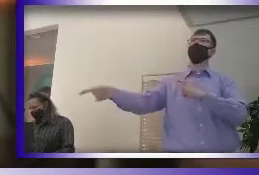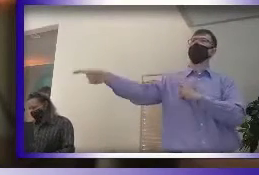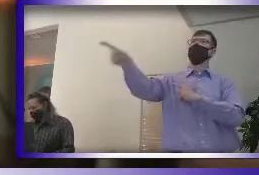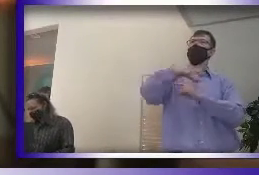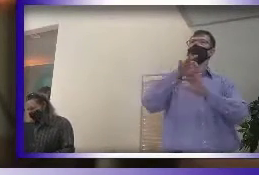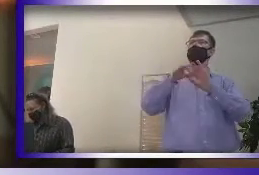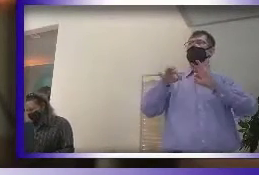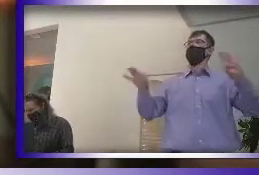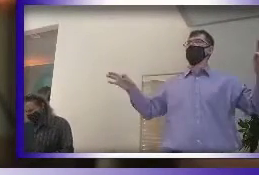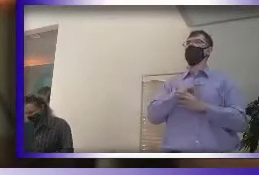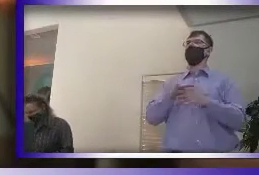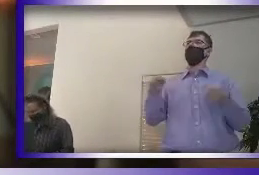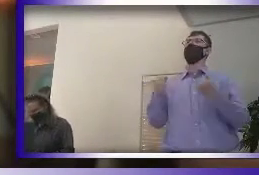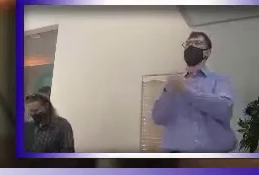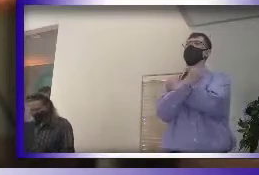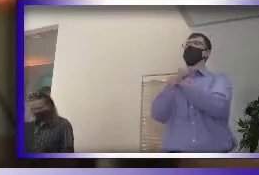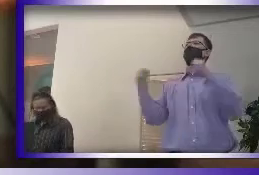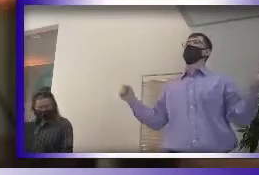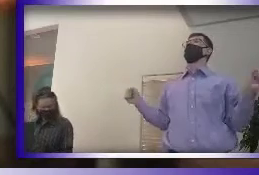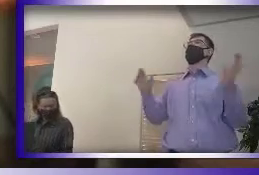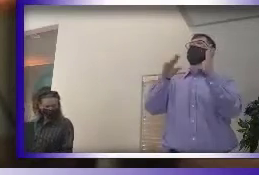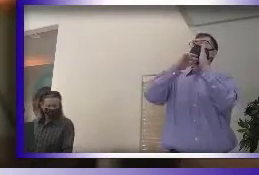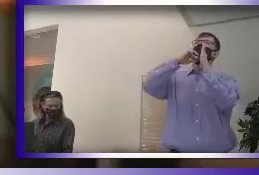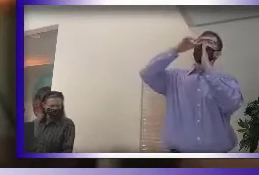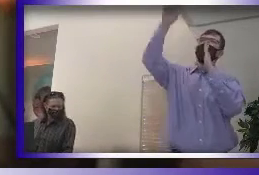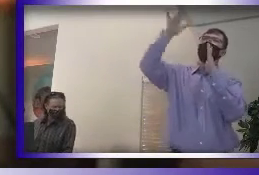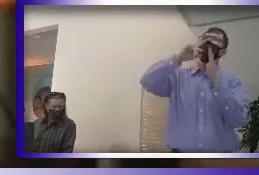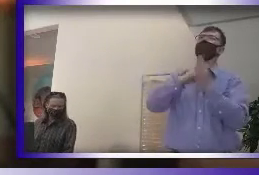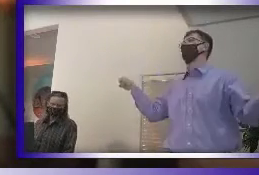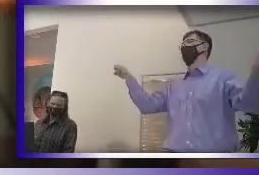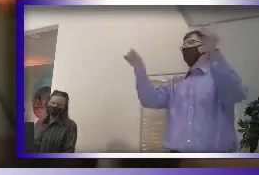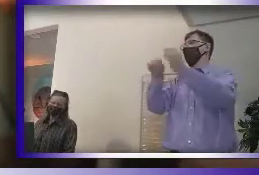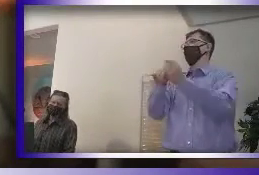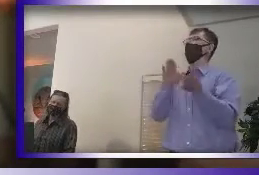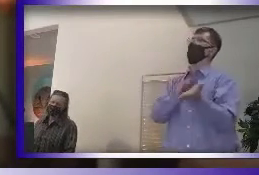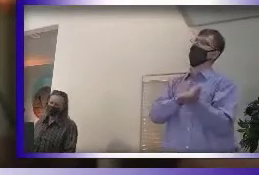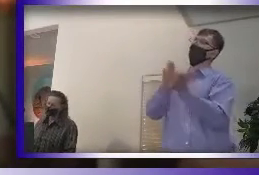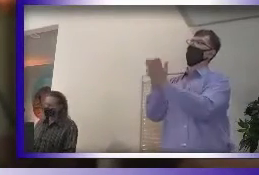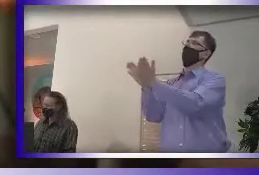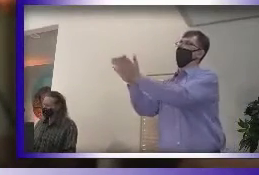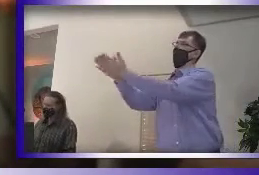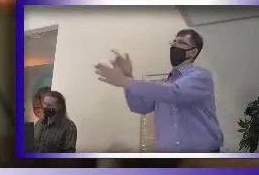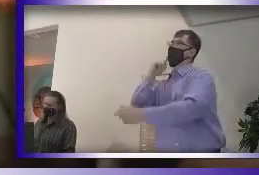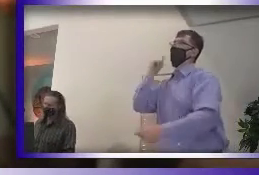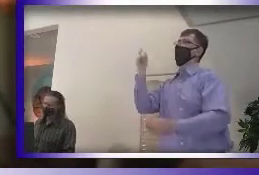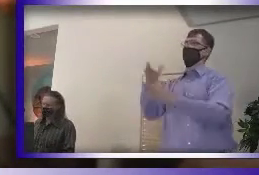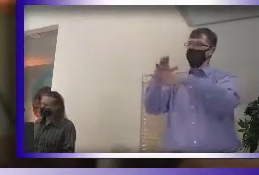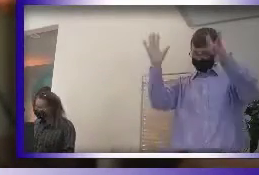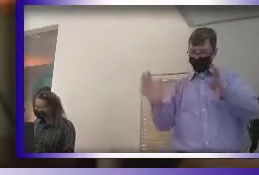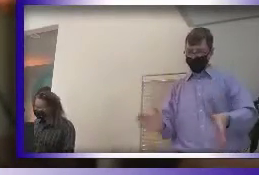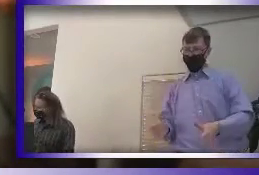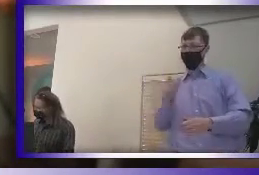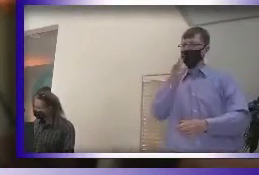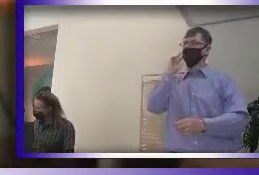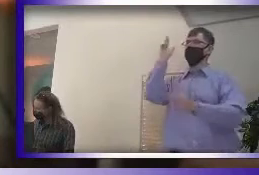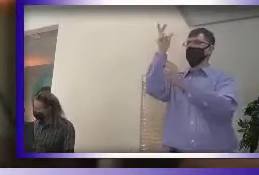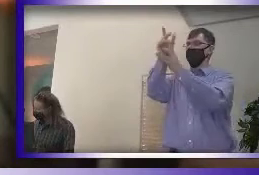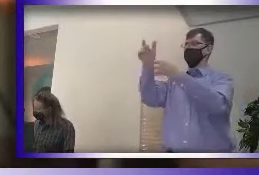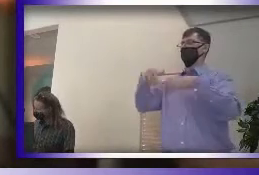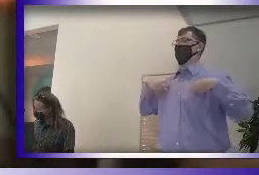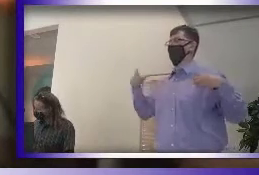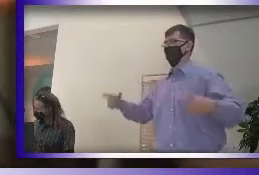form, becomes a physical thing. And resting in that, I just